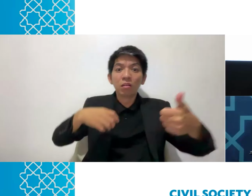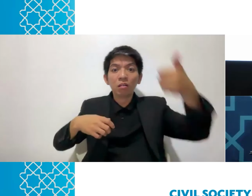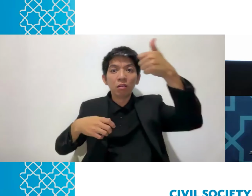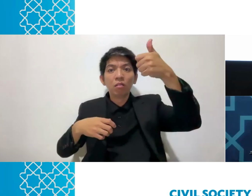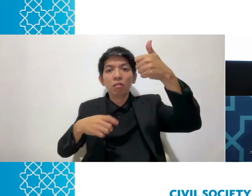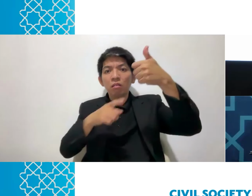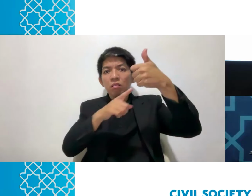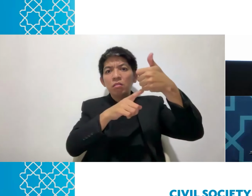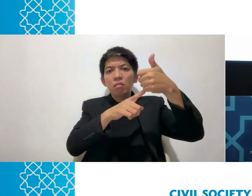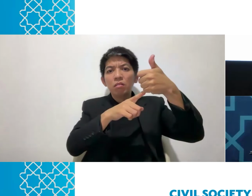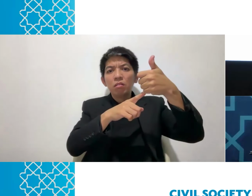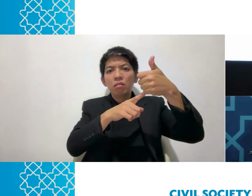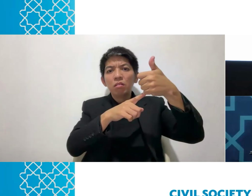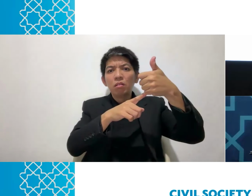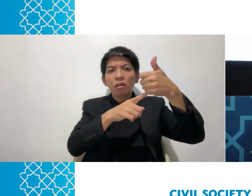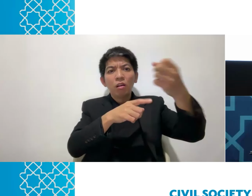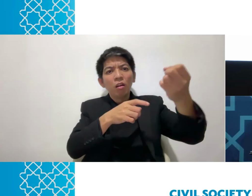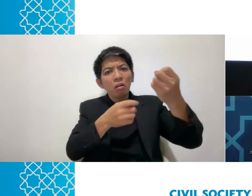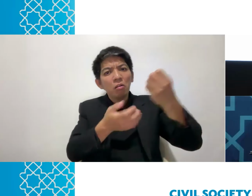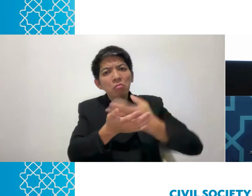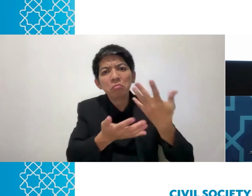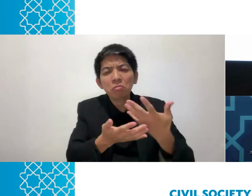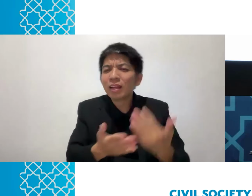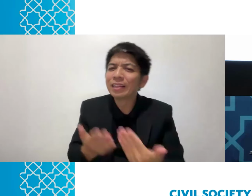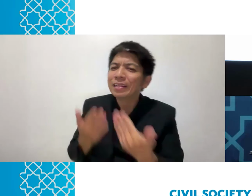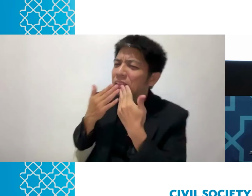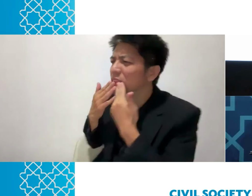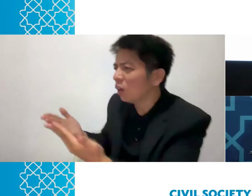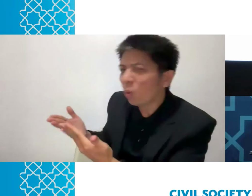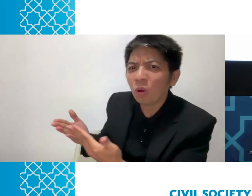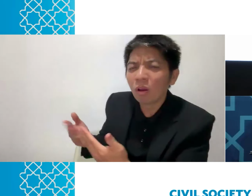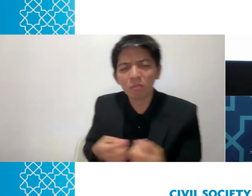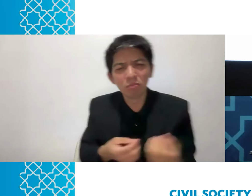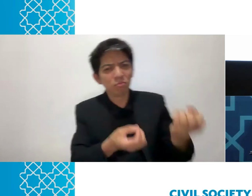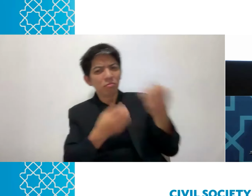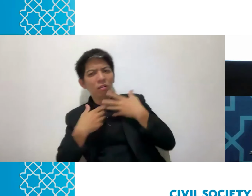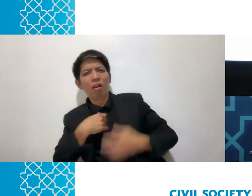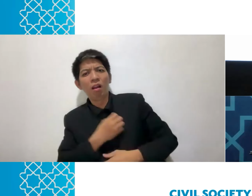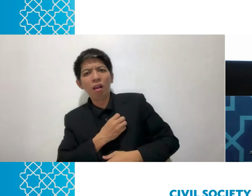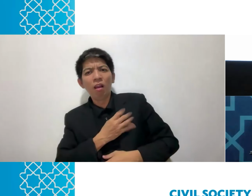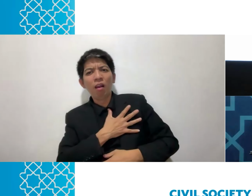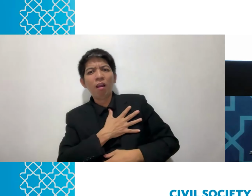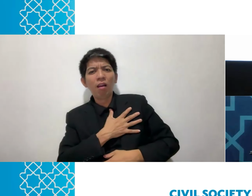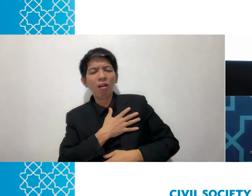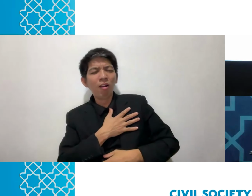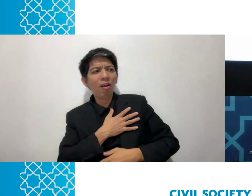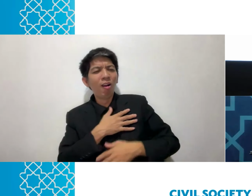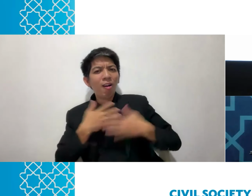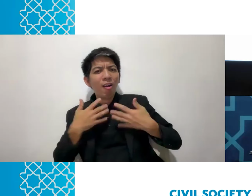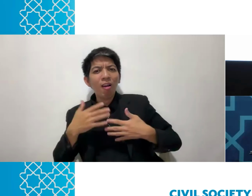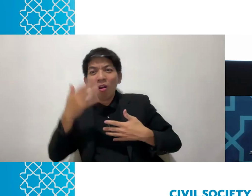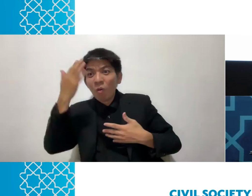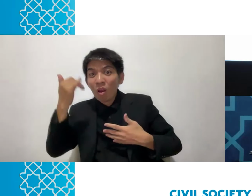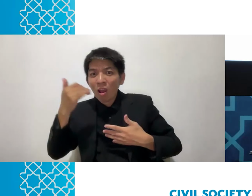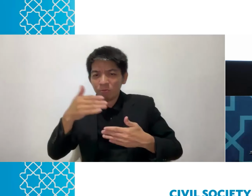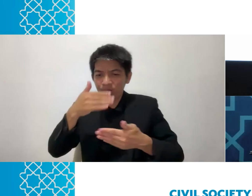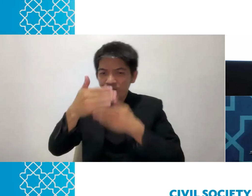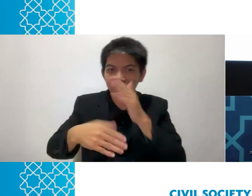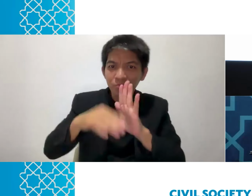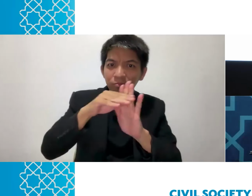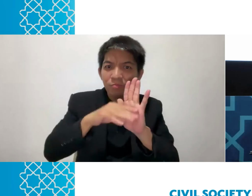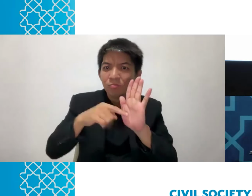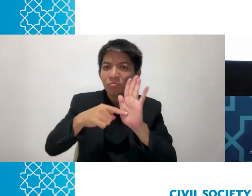for strictly enforcing the steps because he saw better performance in the road sections which